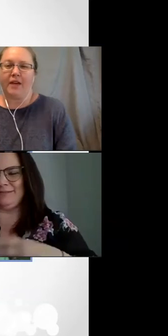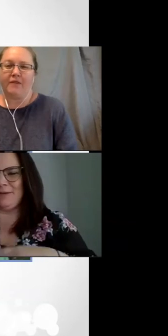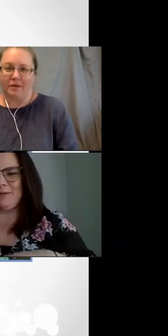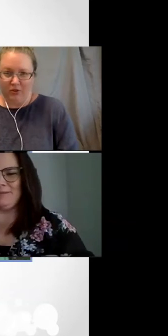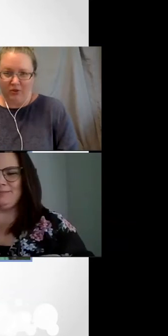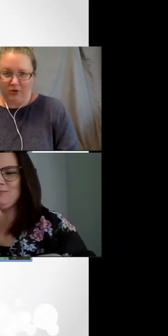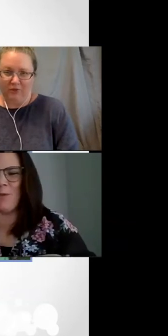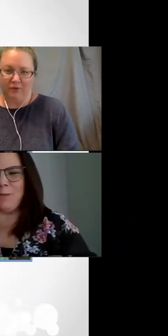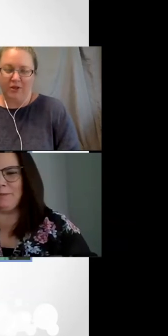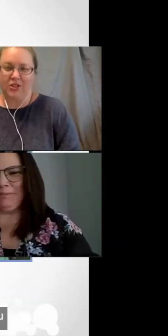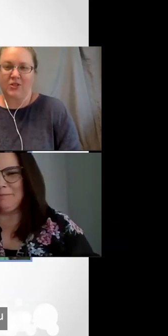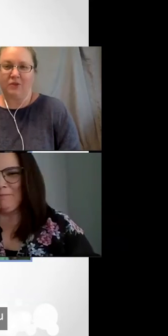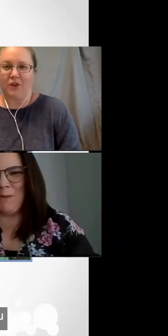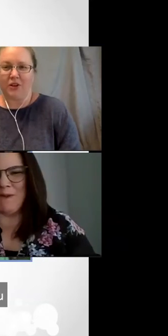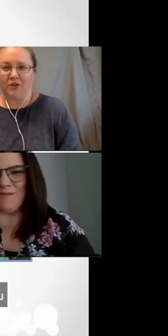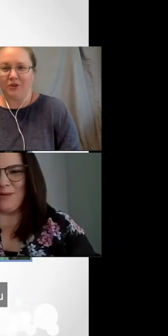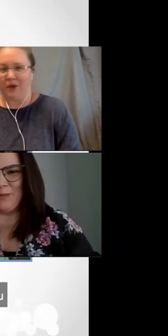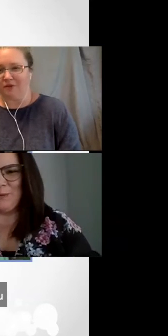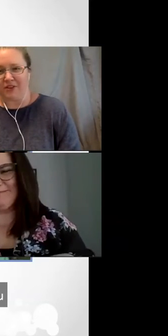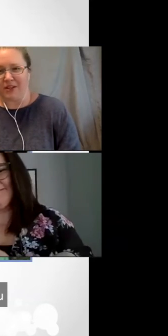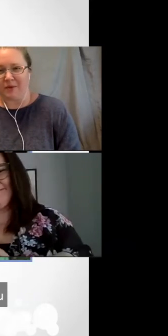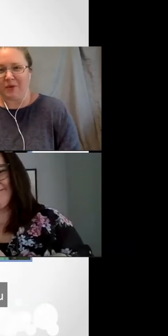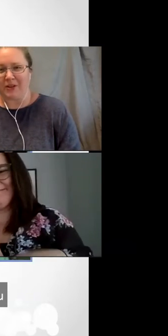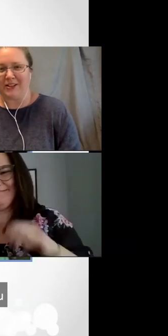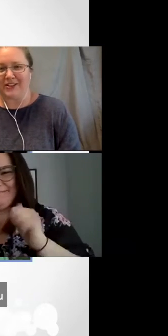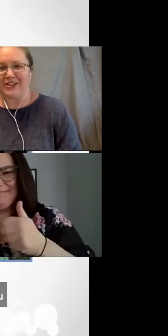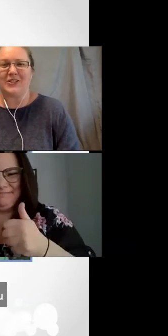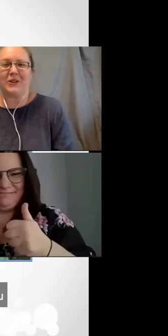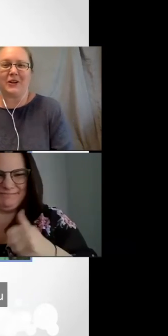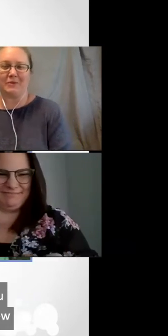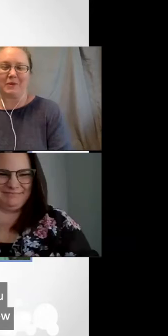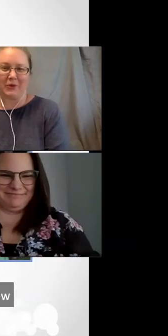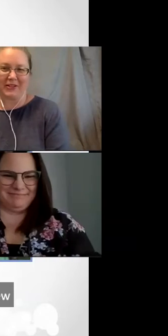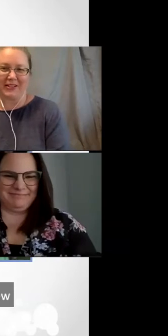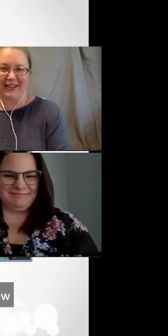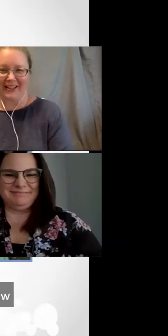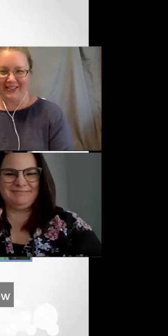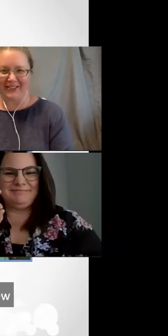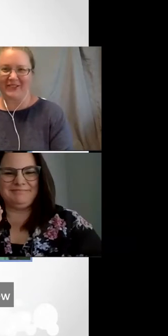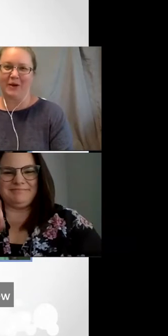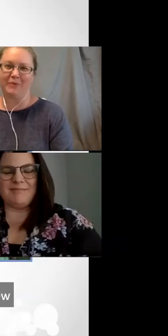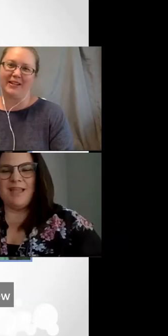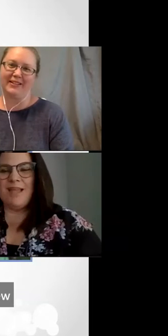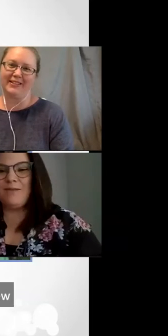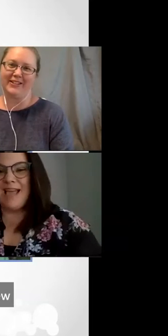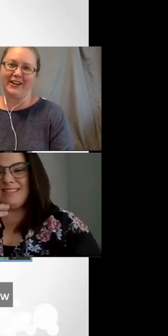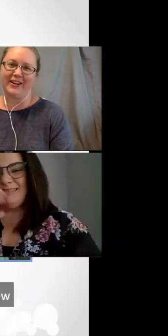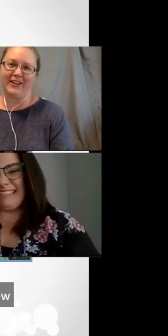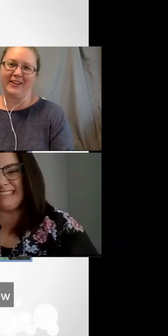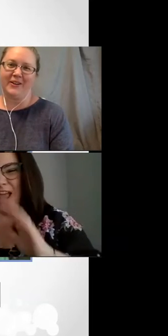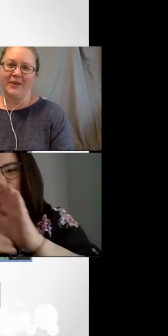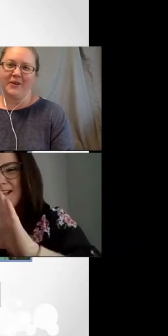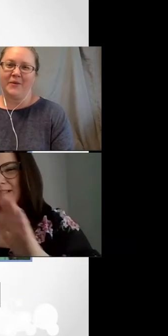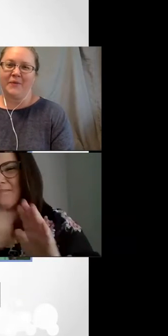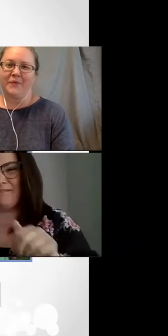We have some new information. So if you thought you knew everything about PDHHS, you're not going to be bored today because there's some updates to share.